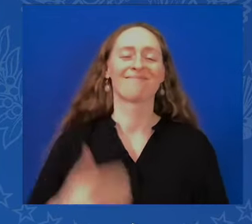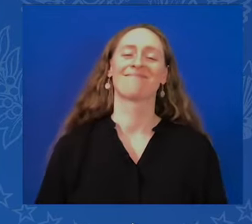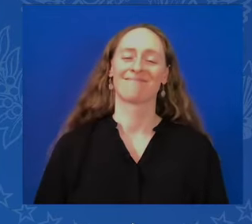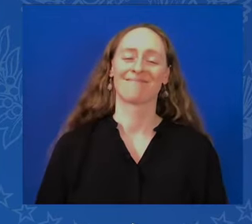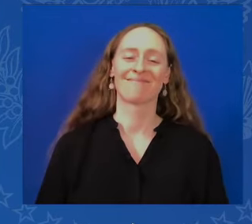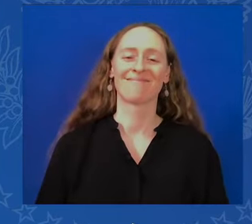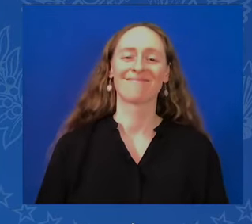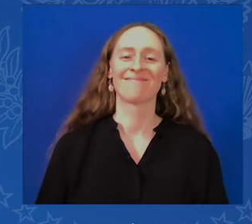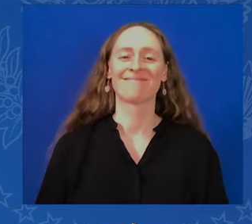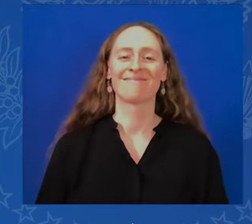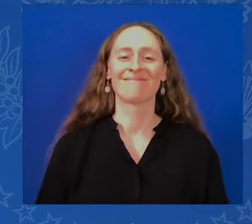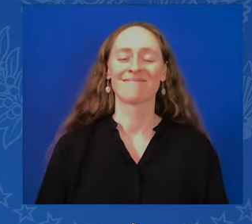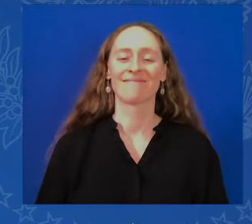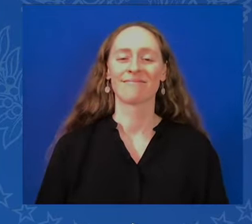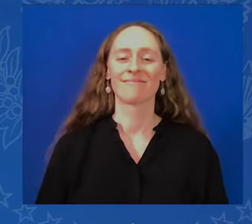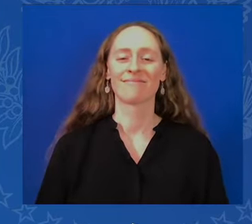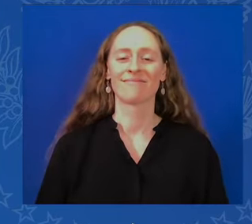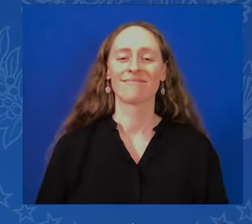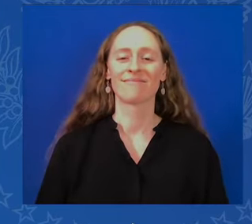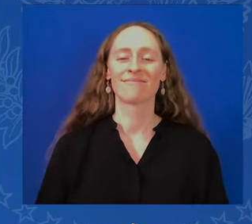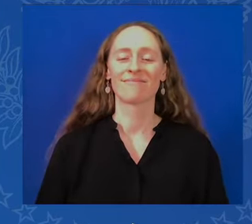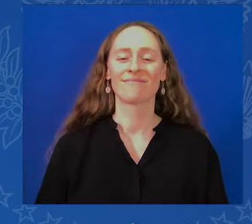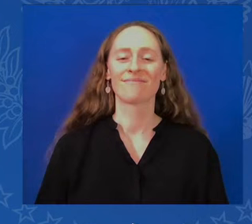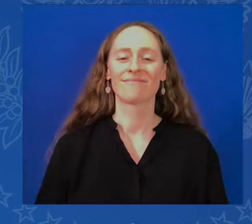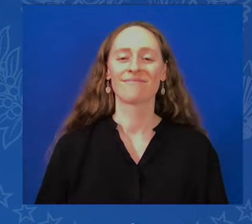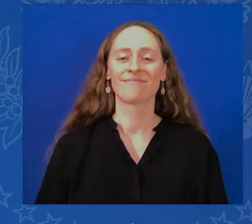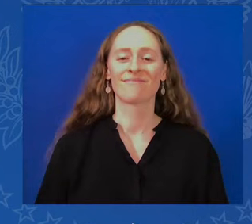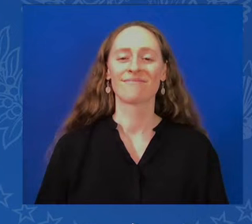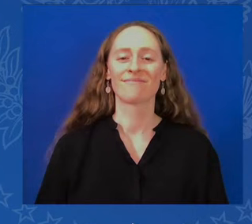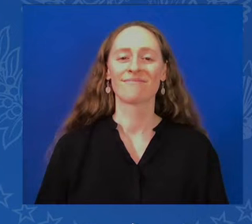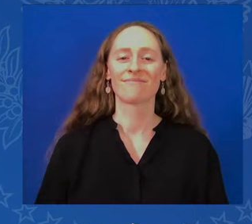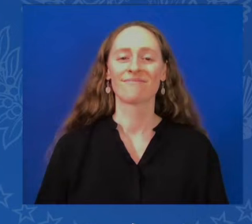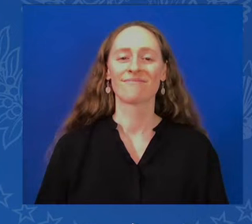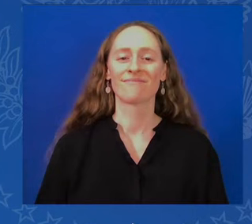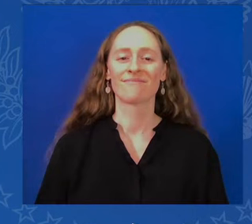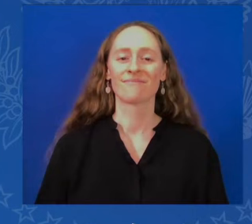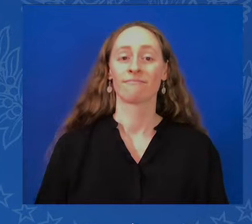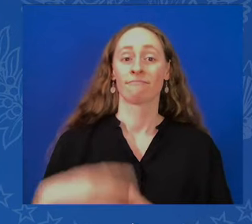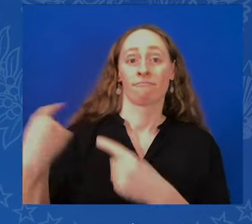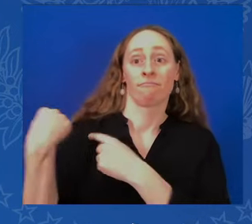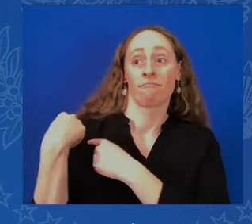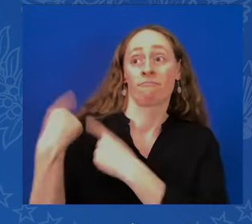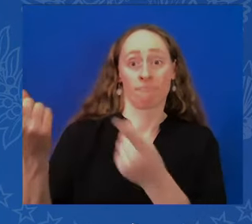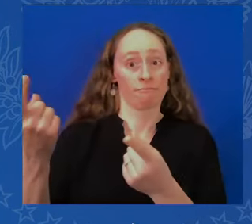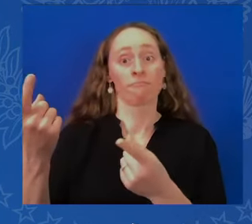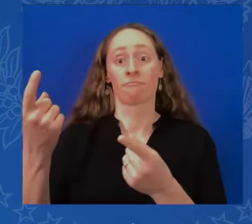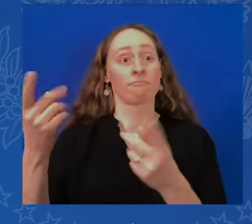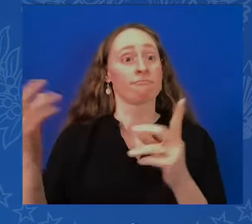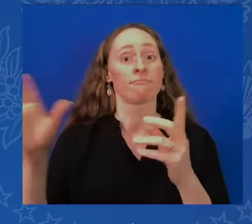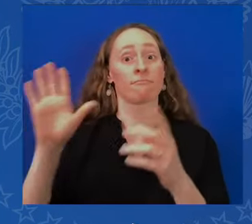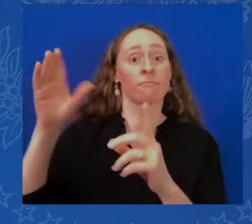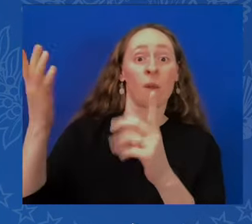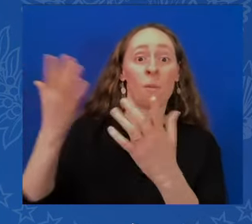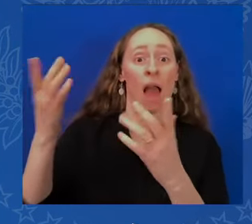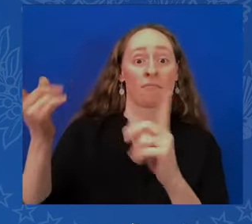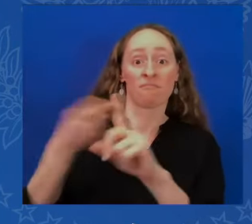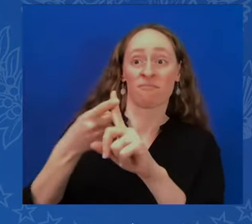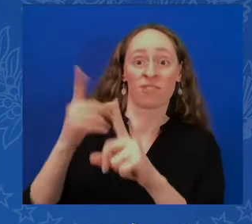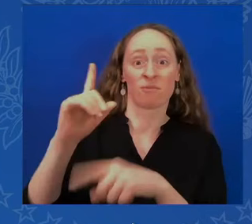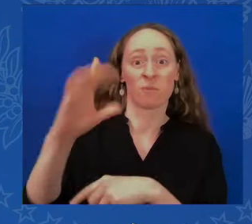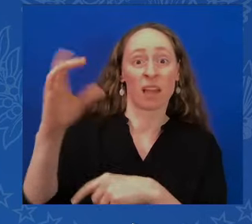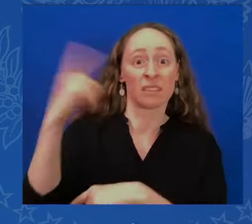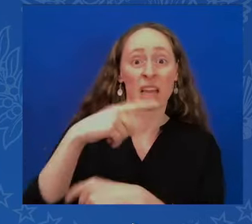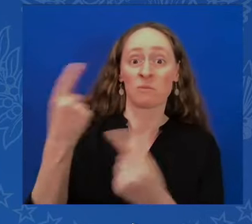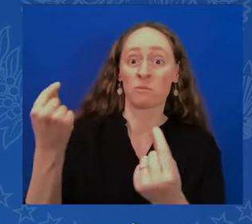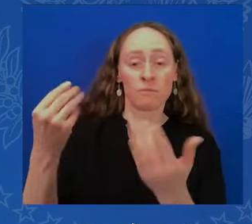100 days of our administration to announce historic funding for the Frederick Douglass Tunnel. And he stands with us today to